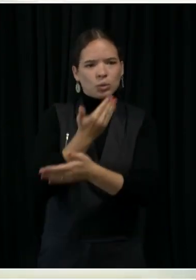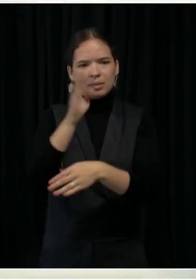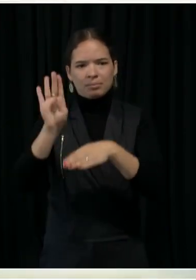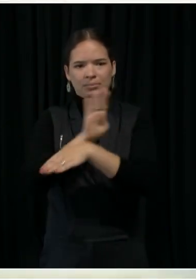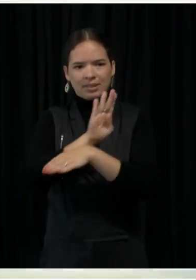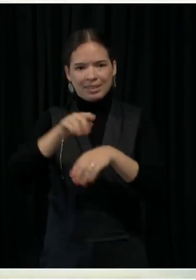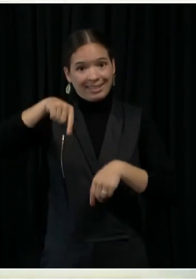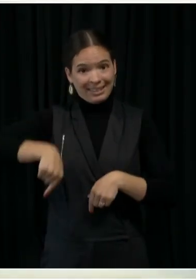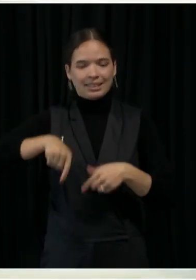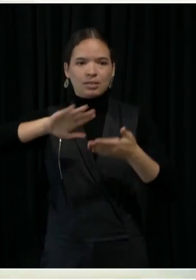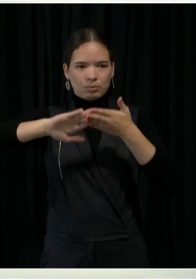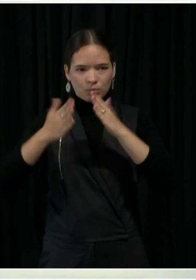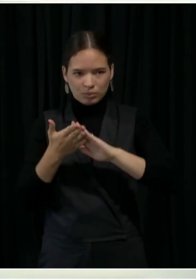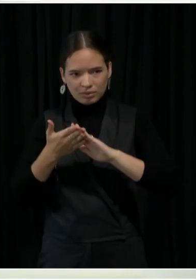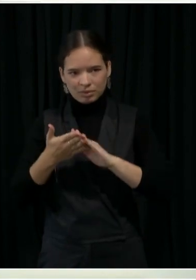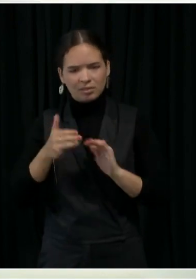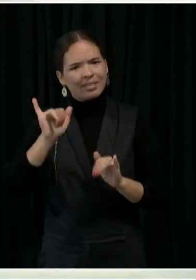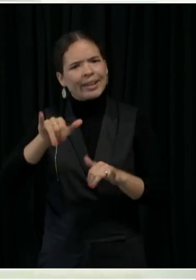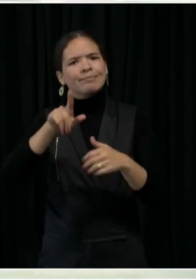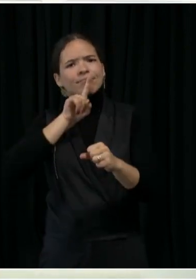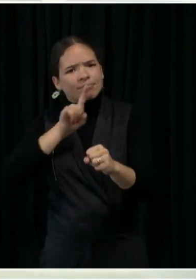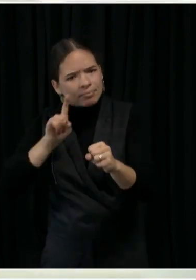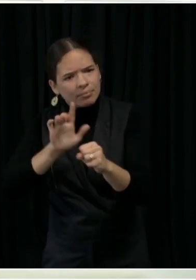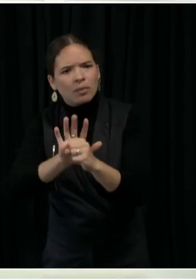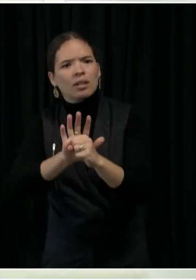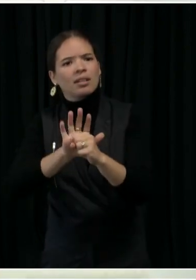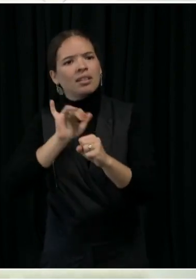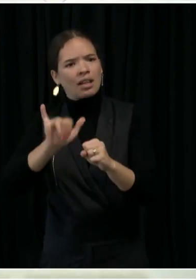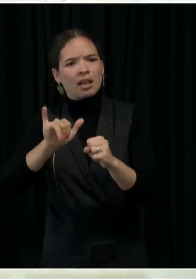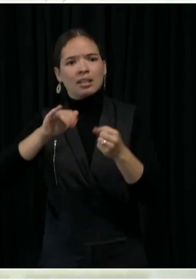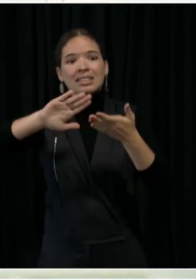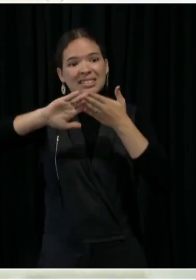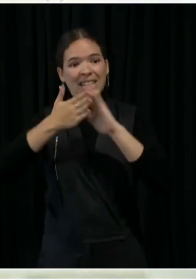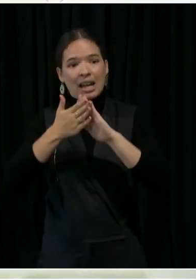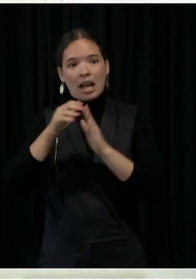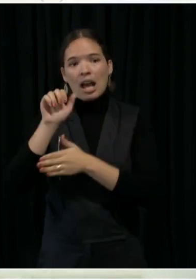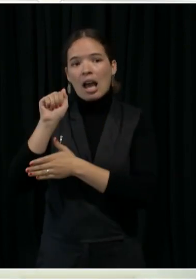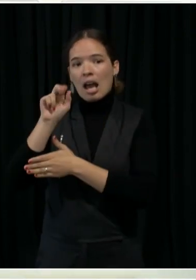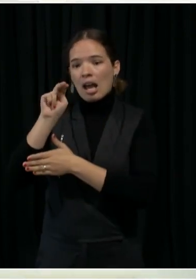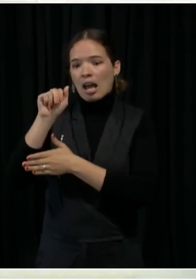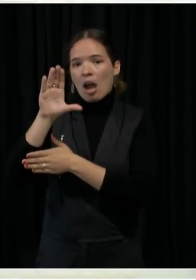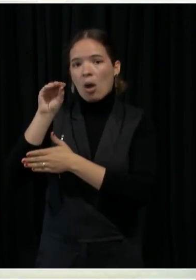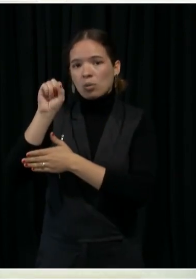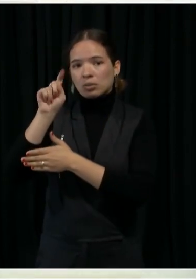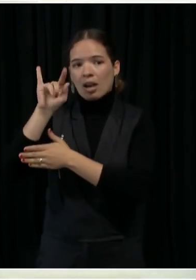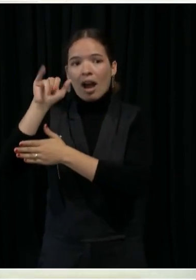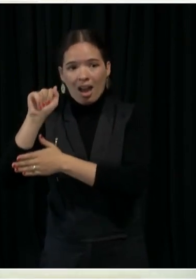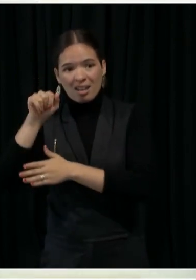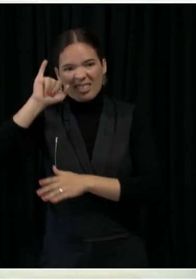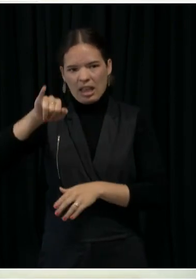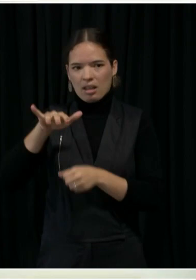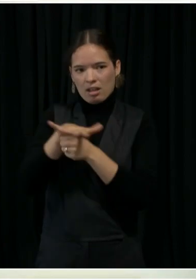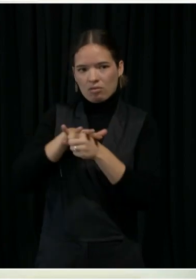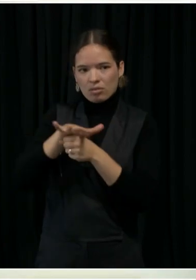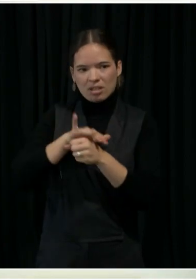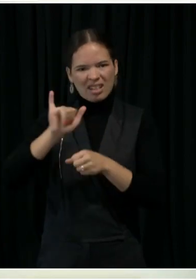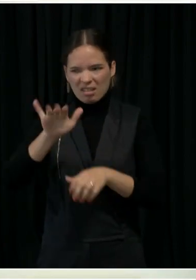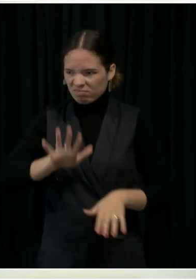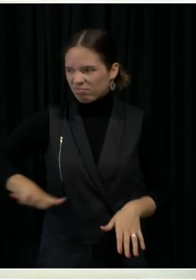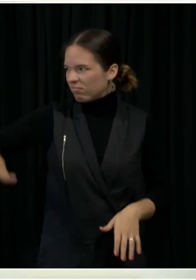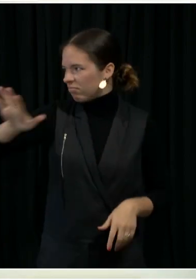She committed to ensuring that downtown Anacostia, the hills of Anacostia, the avenue of